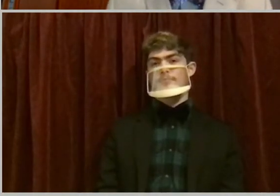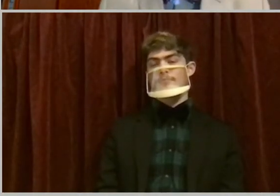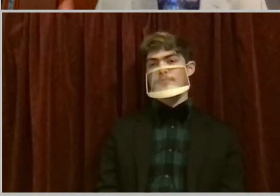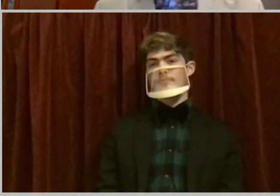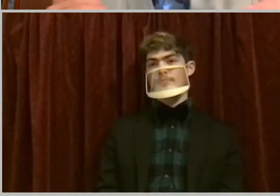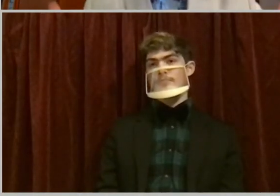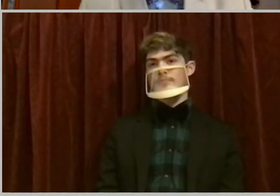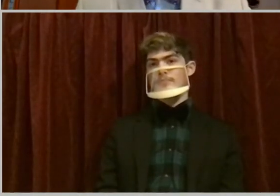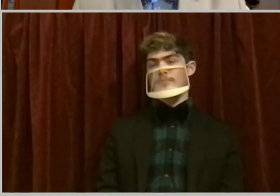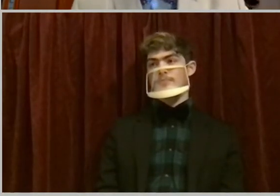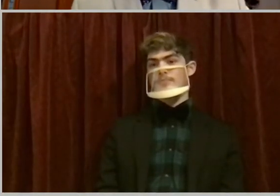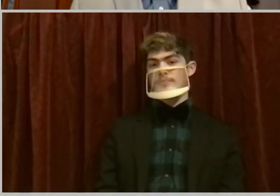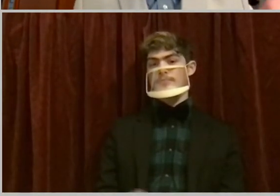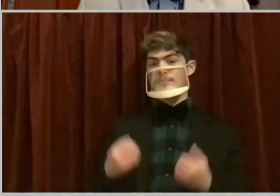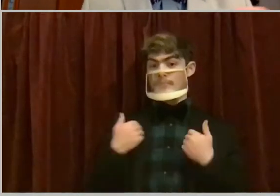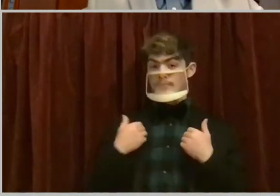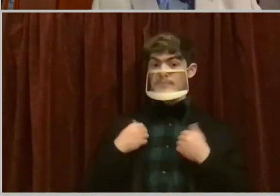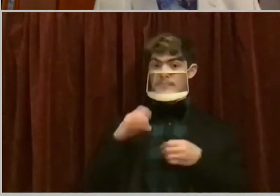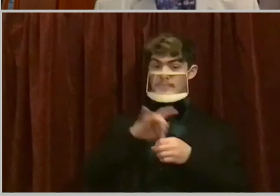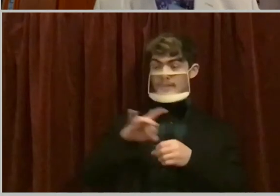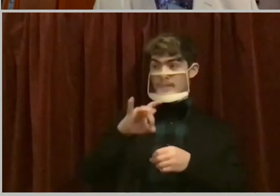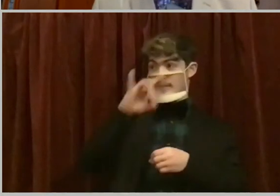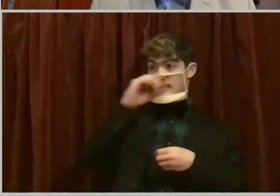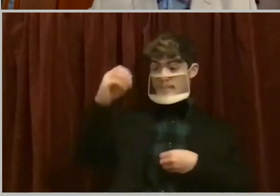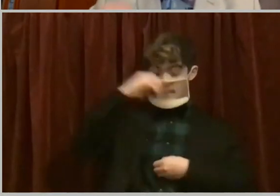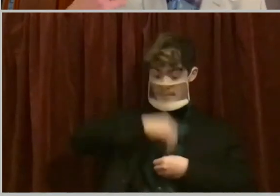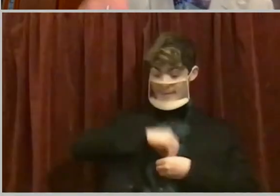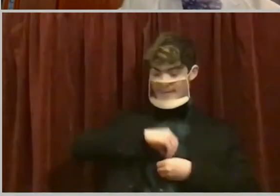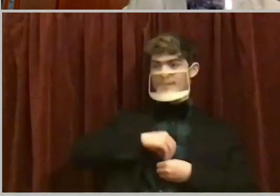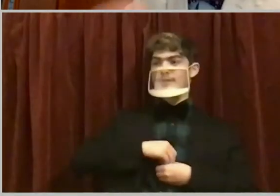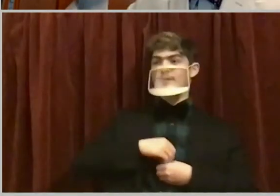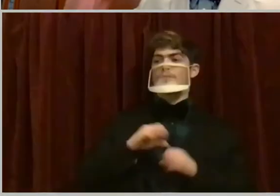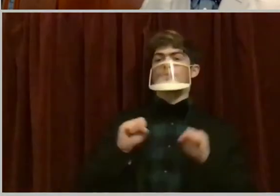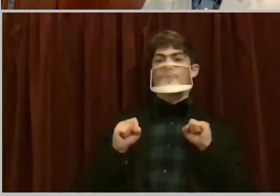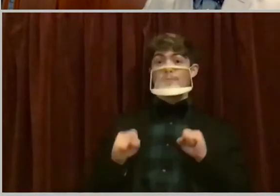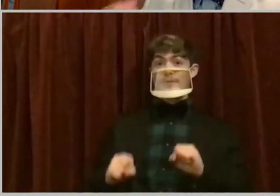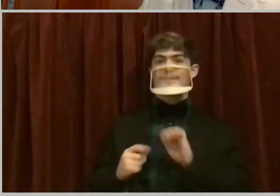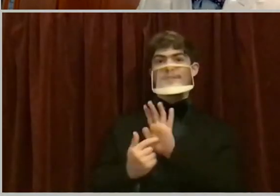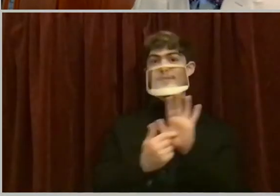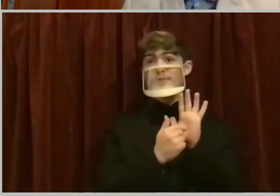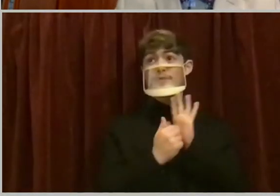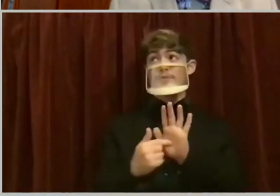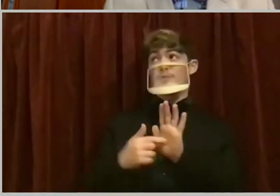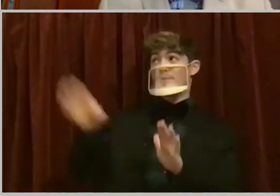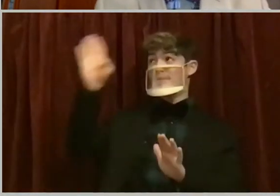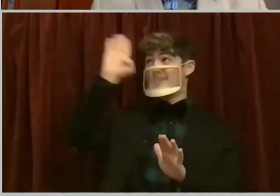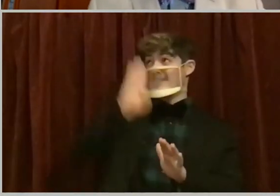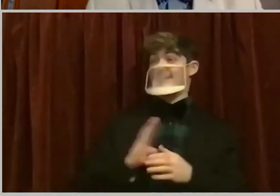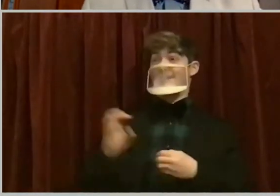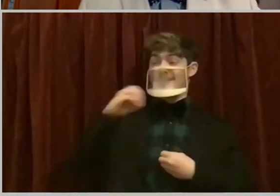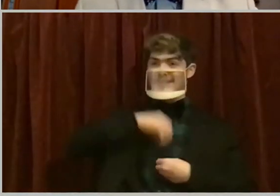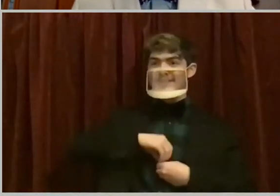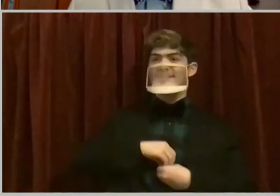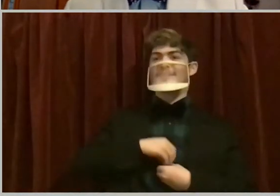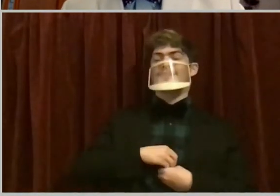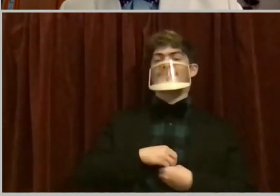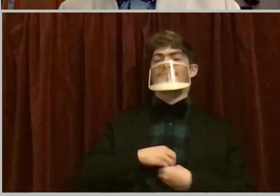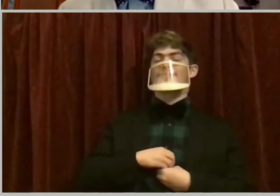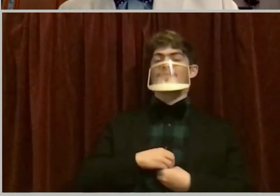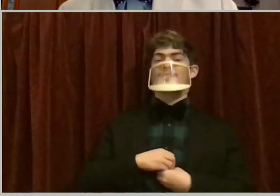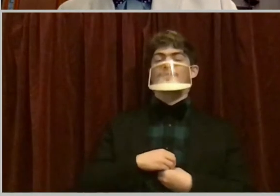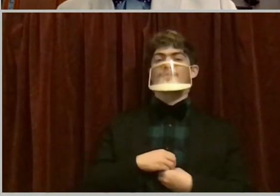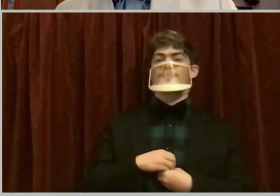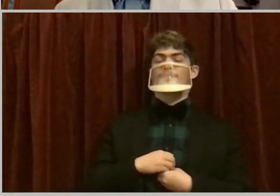us, bearing witness to Yahweh in us and working through us collectively as the church, the body